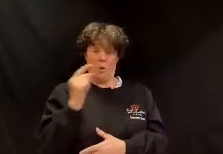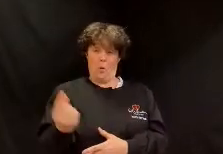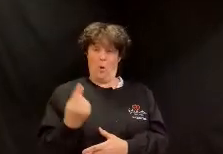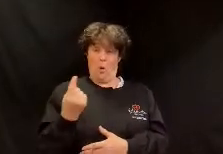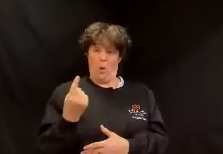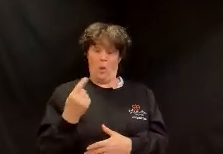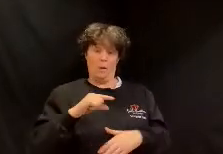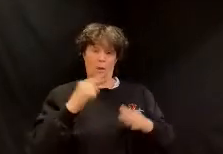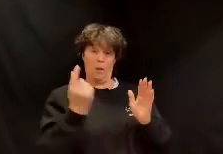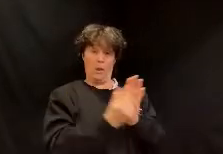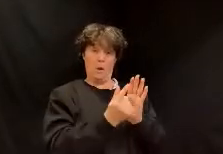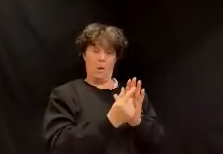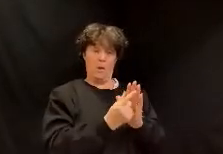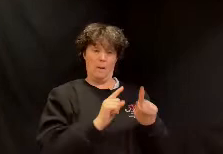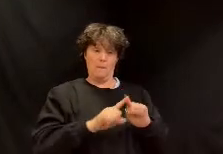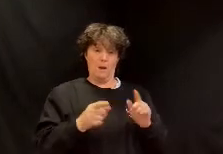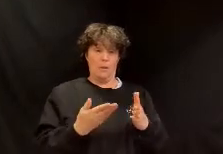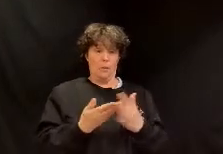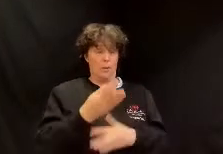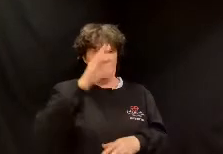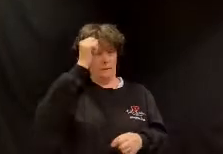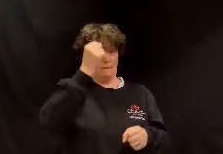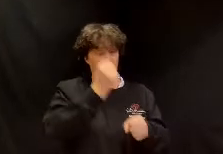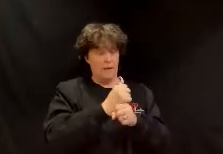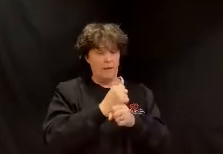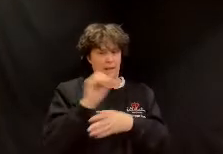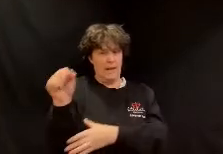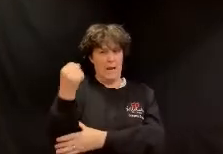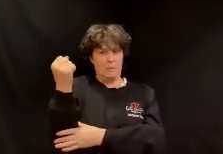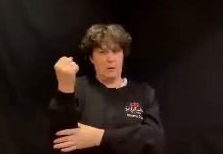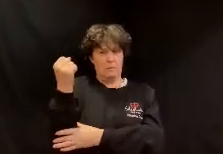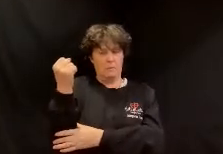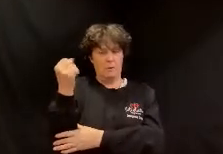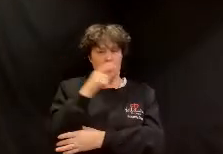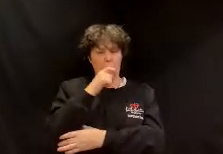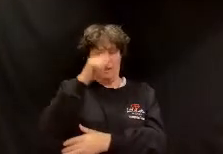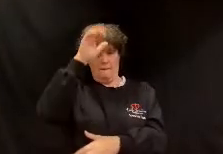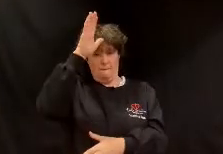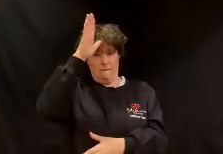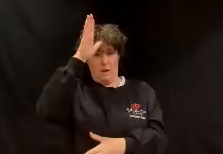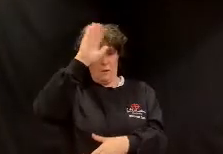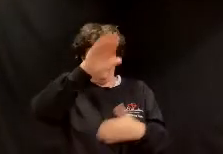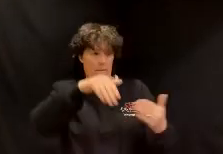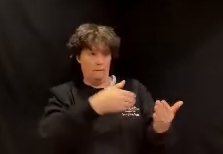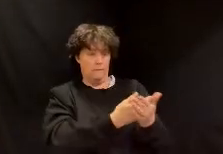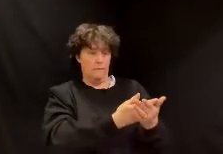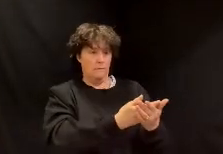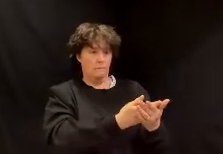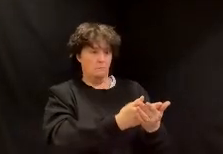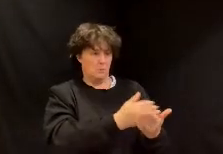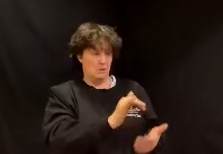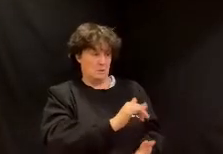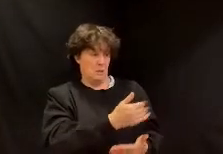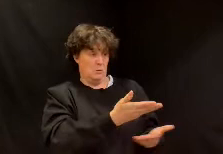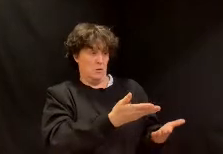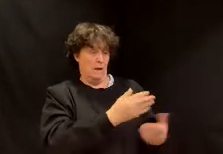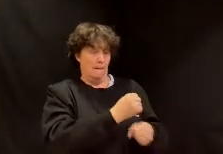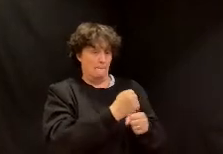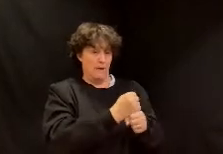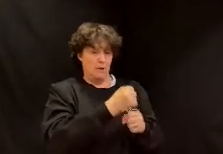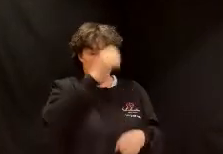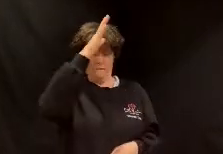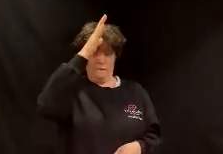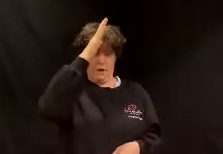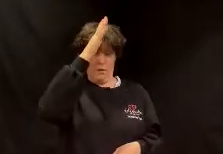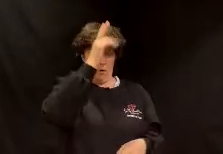of Abraham, who is the father of us all. As it is written, I have made you a father of many nations. This is now quoting